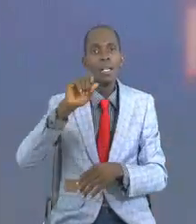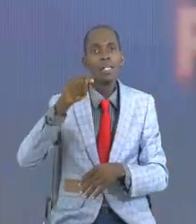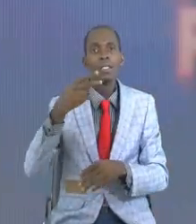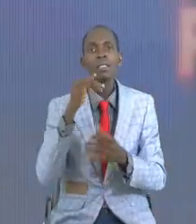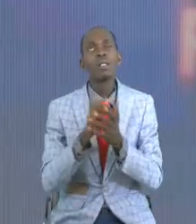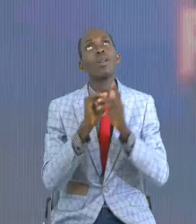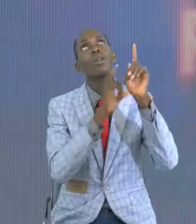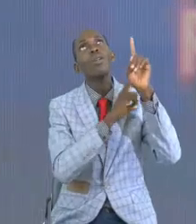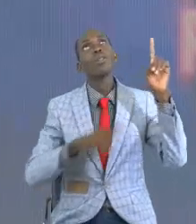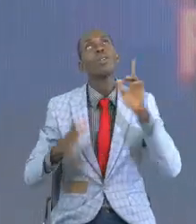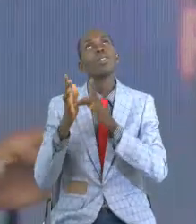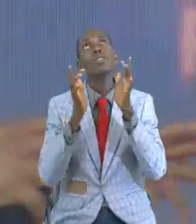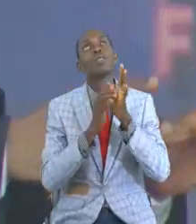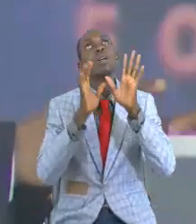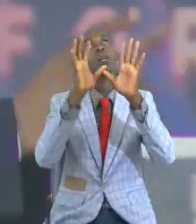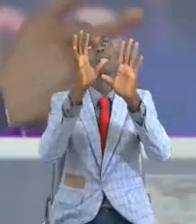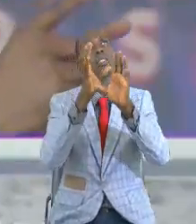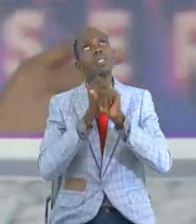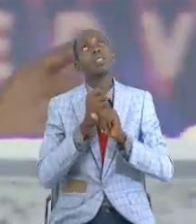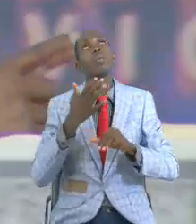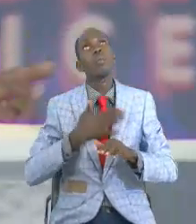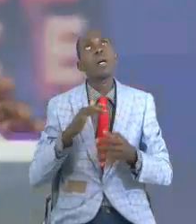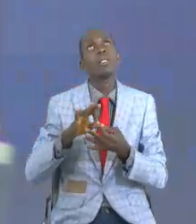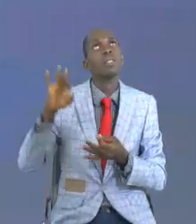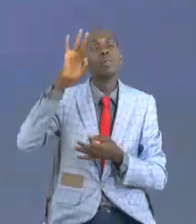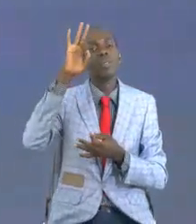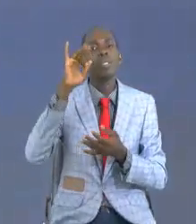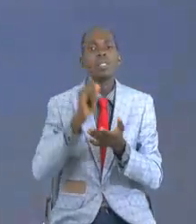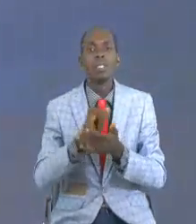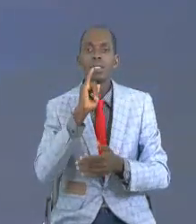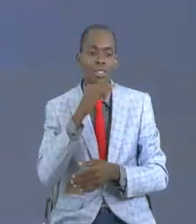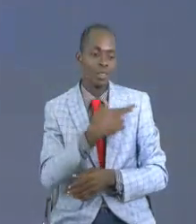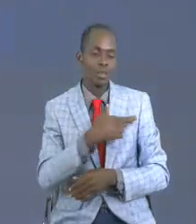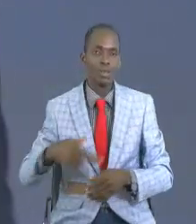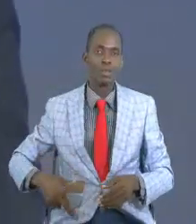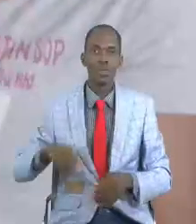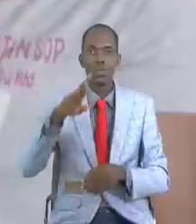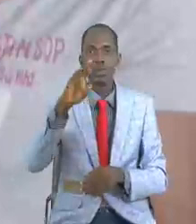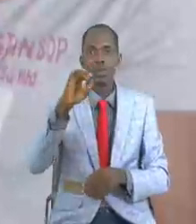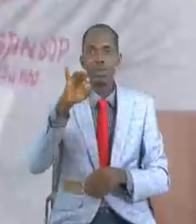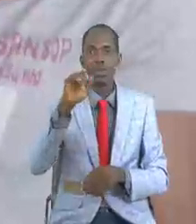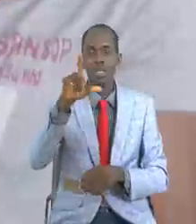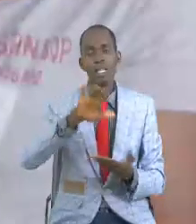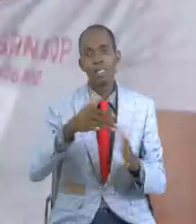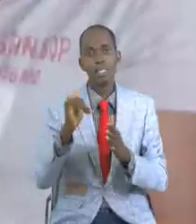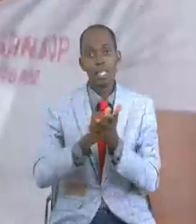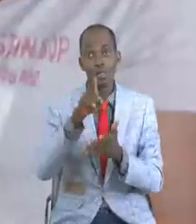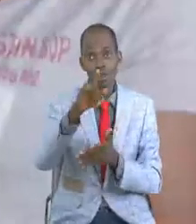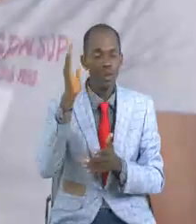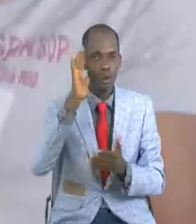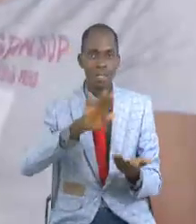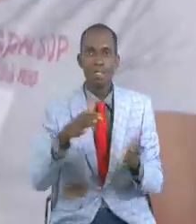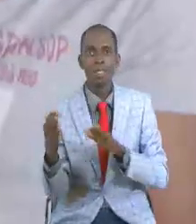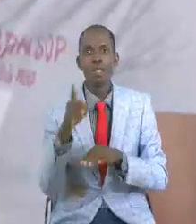Jesus, receive my spirit. That's royal death. That's the kind of death you are going to die. You're not die